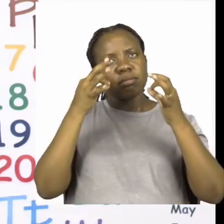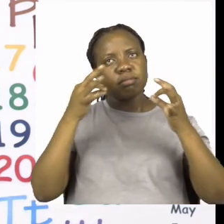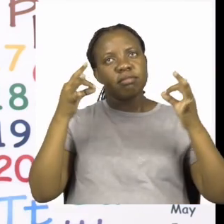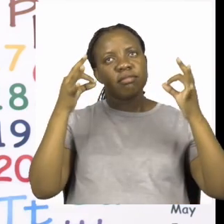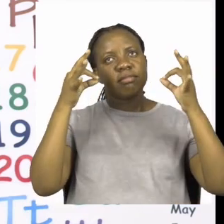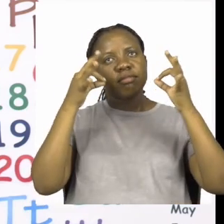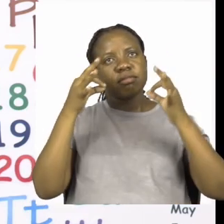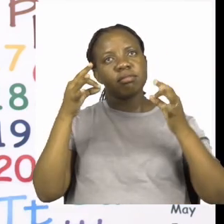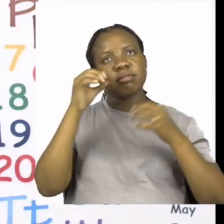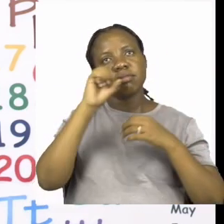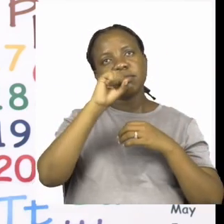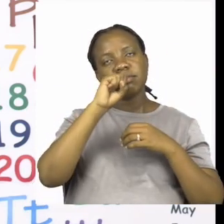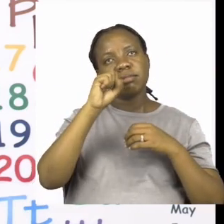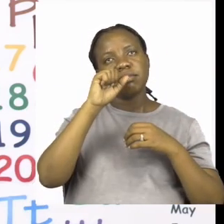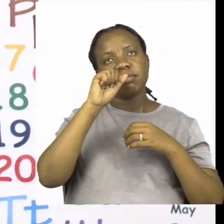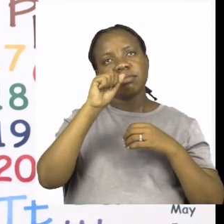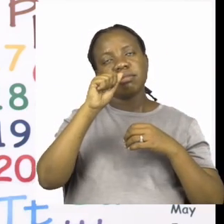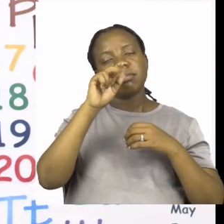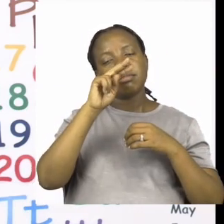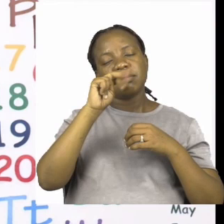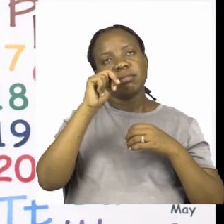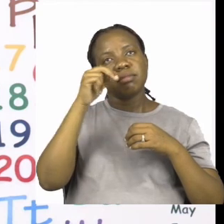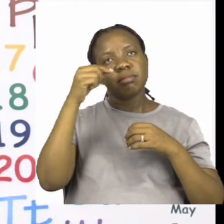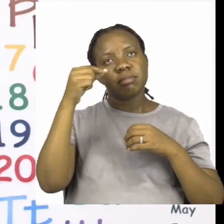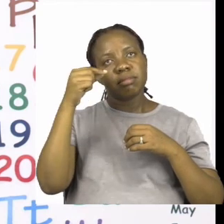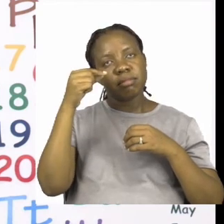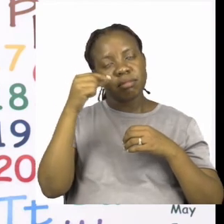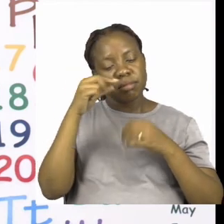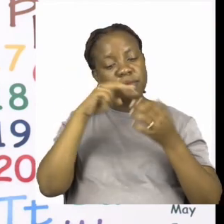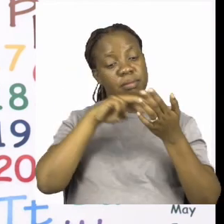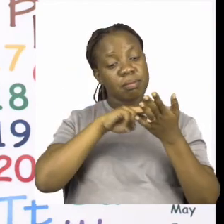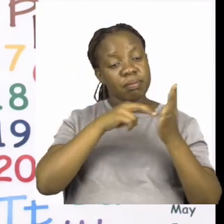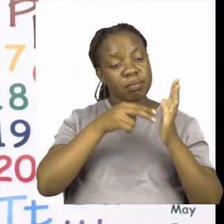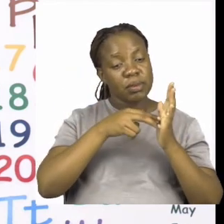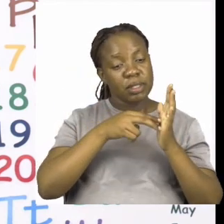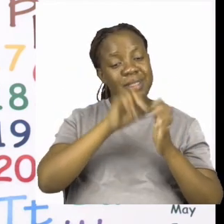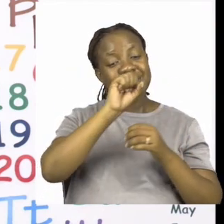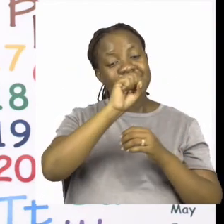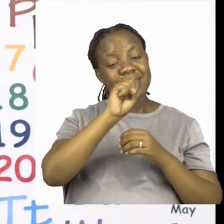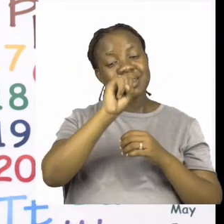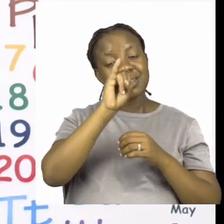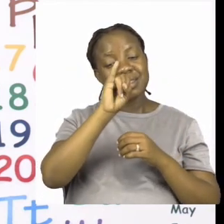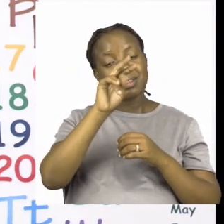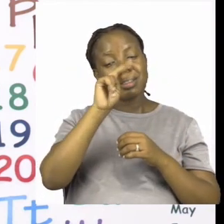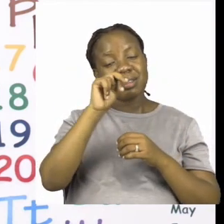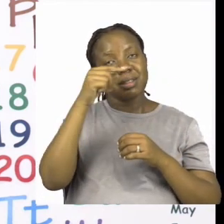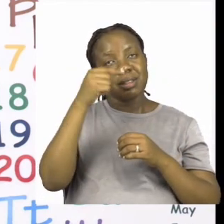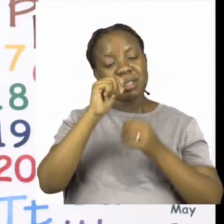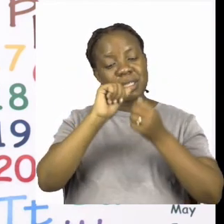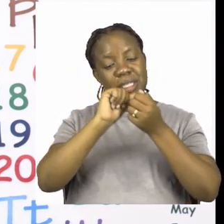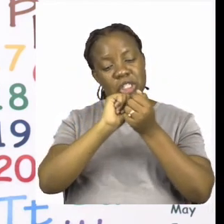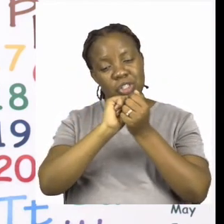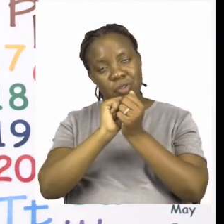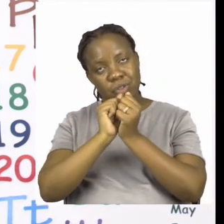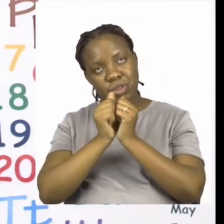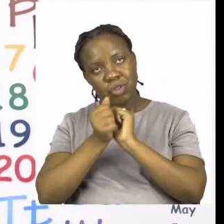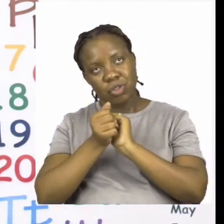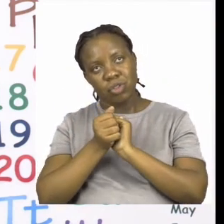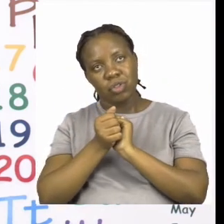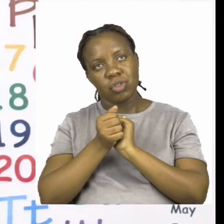this case, sing changes to sang. The children sang